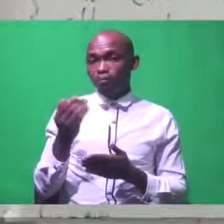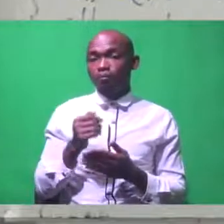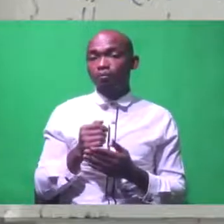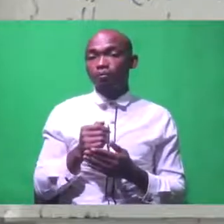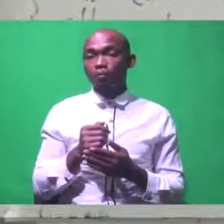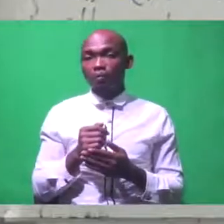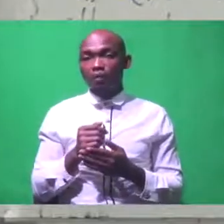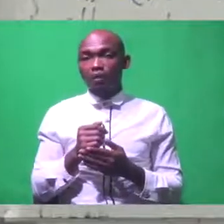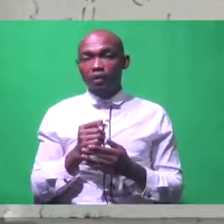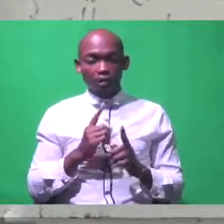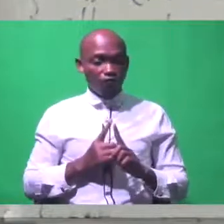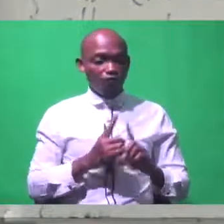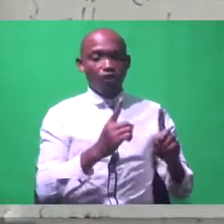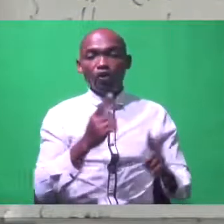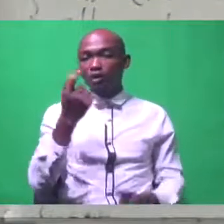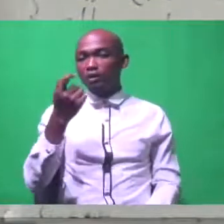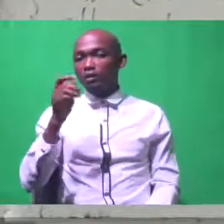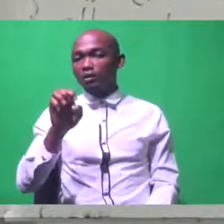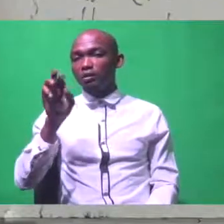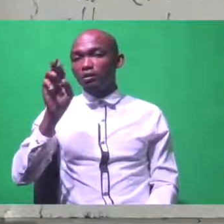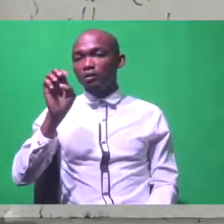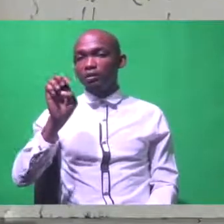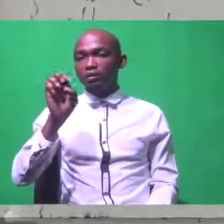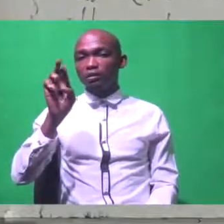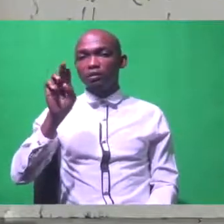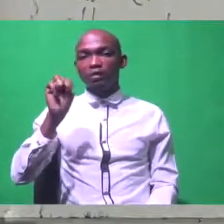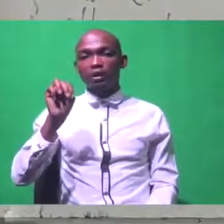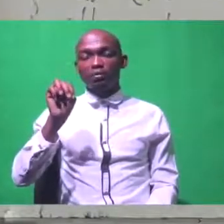the following terms